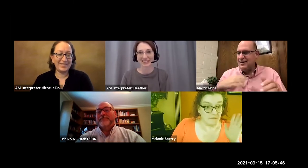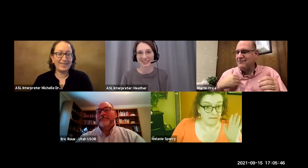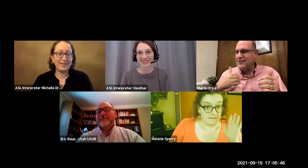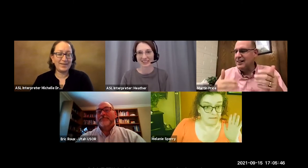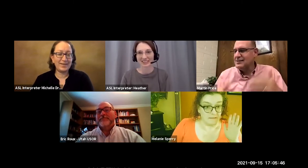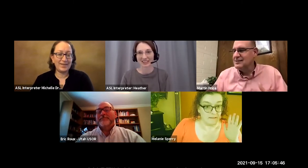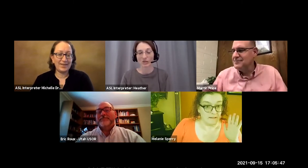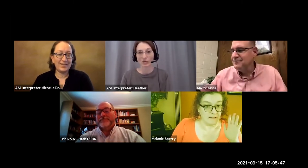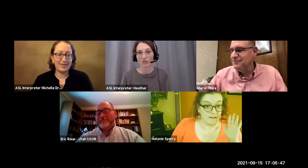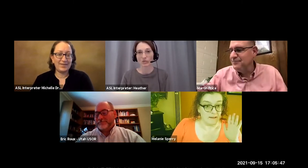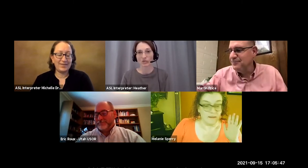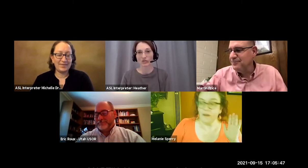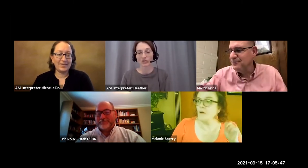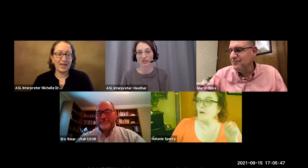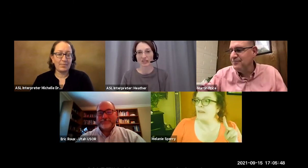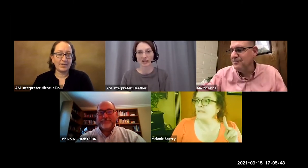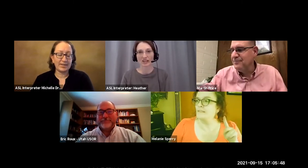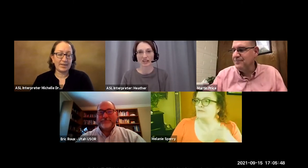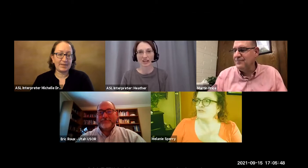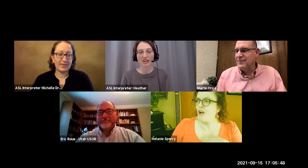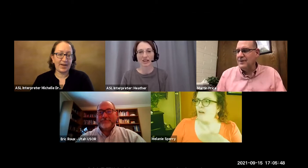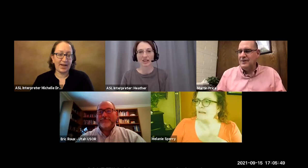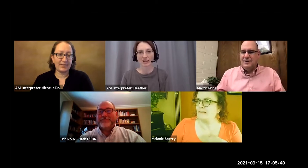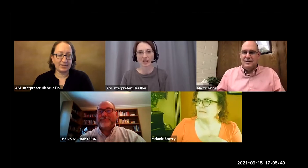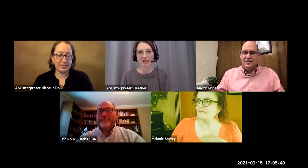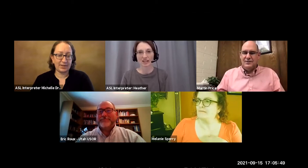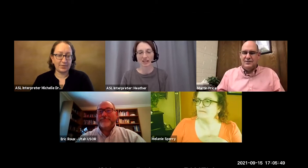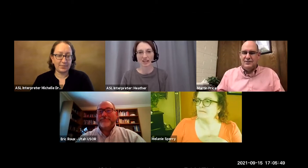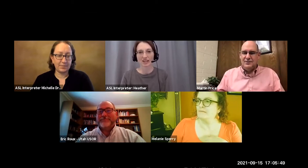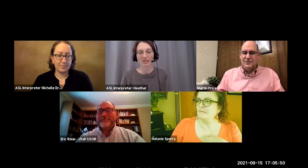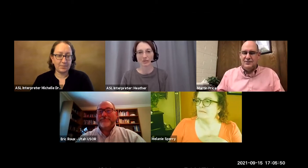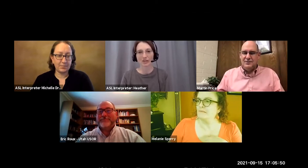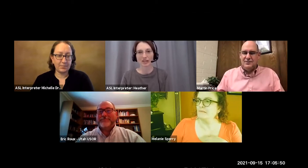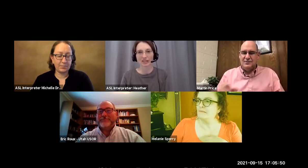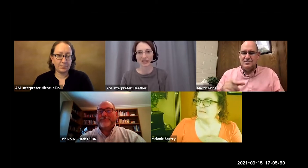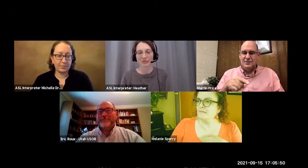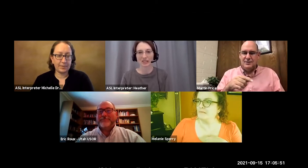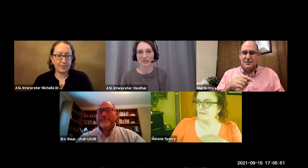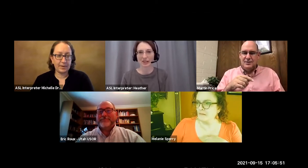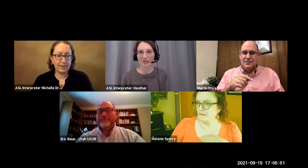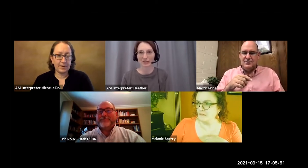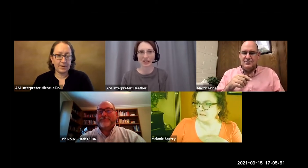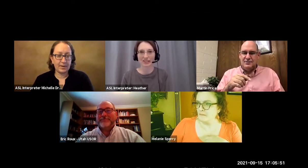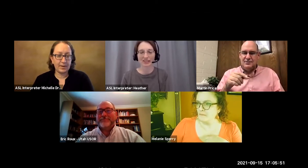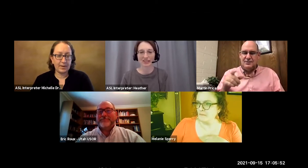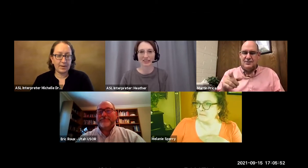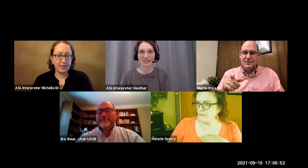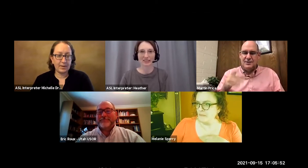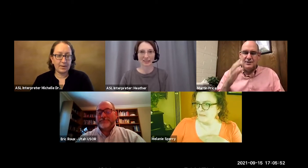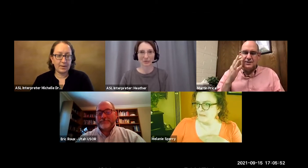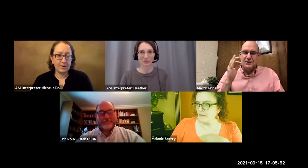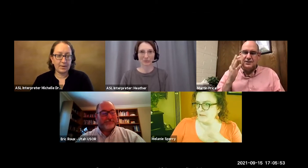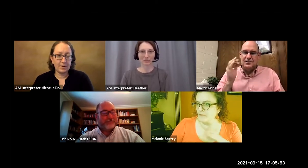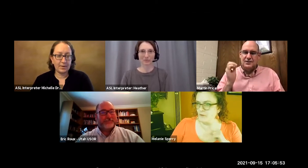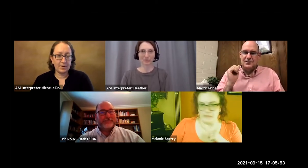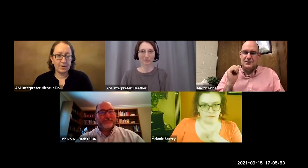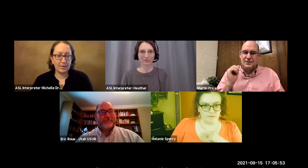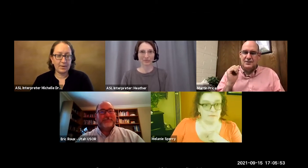that? Oh. And Martin says, let me see if I have a list here. Oh, sorry. Let me see if I can find it.